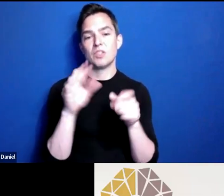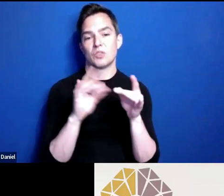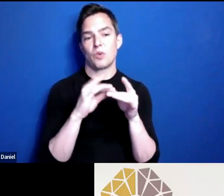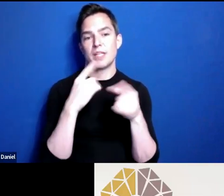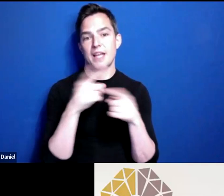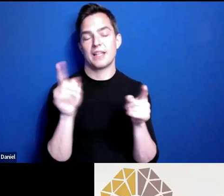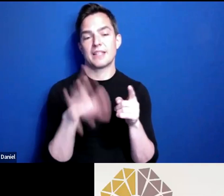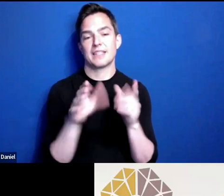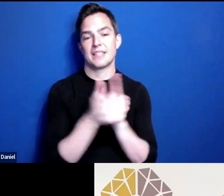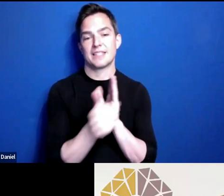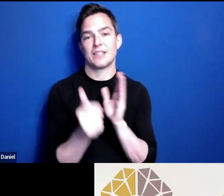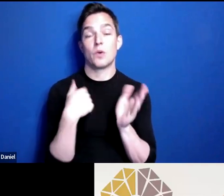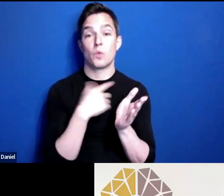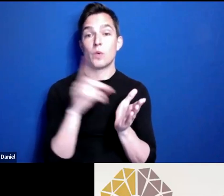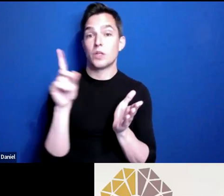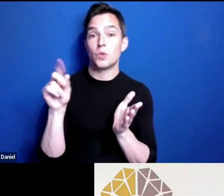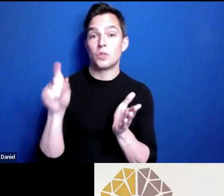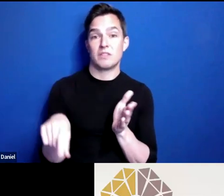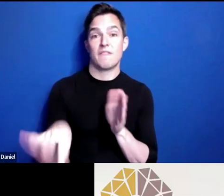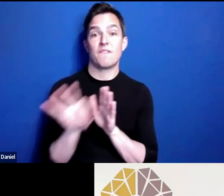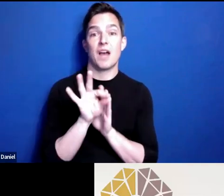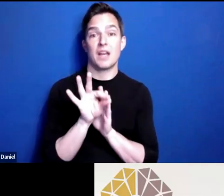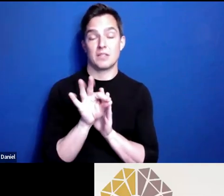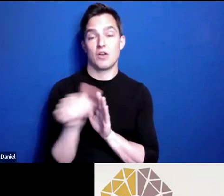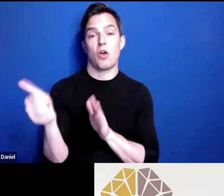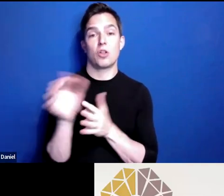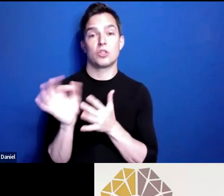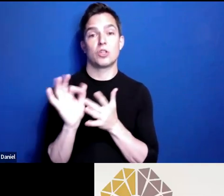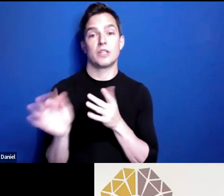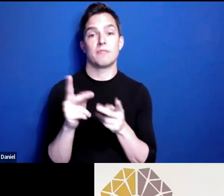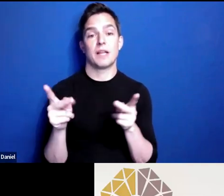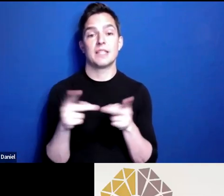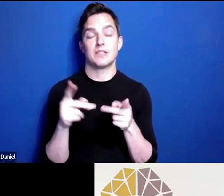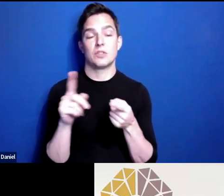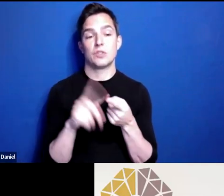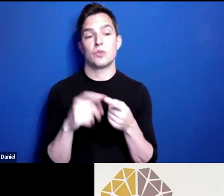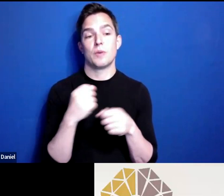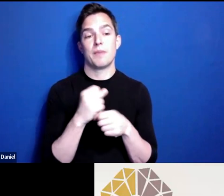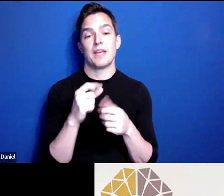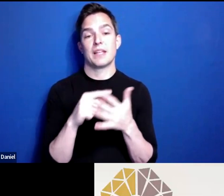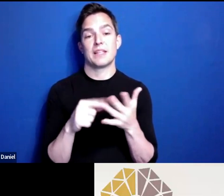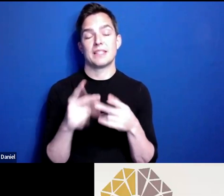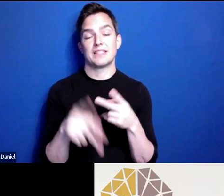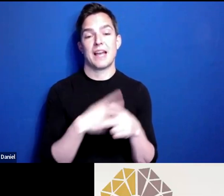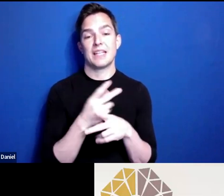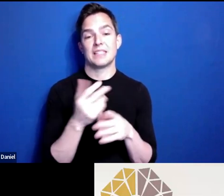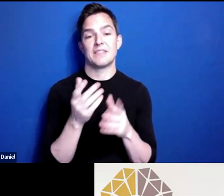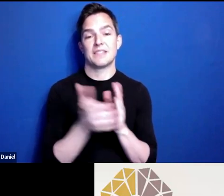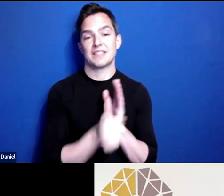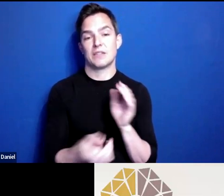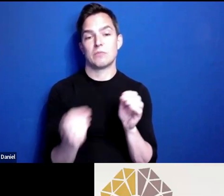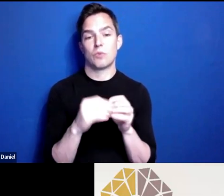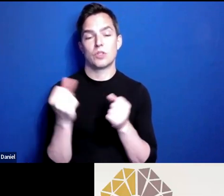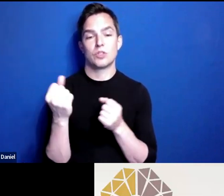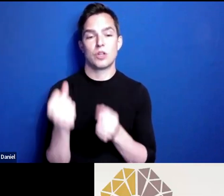is a skill, and we do need to find alternative spaces to make those type of skills more dominant